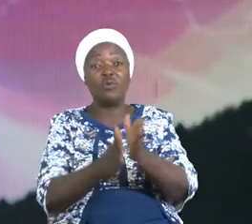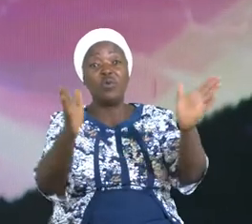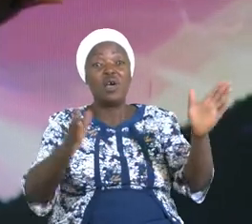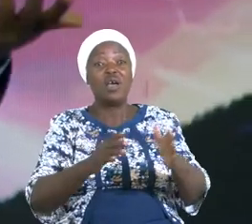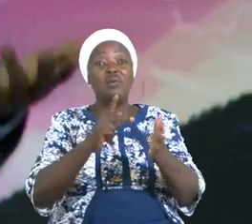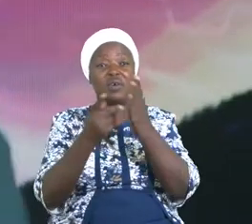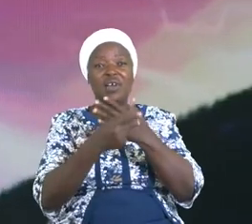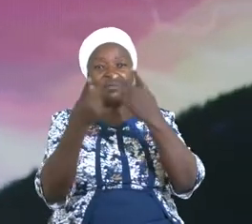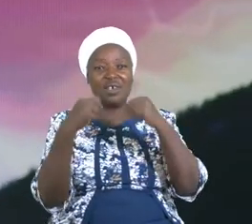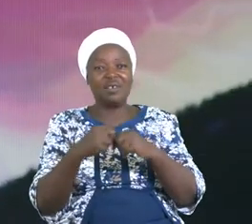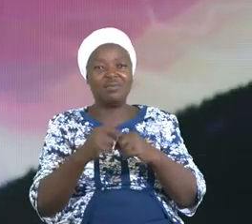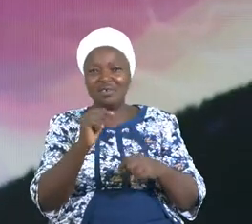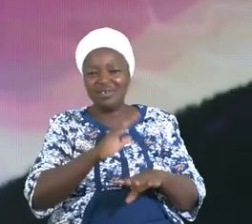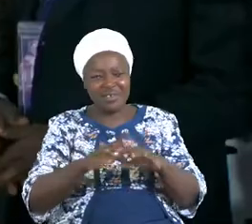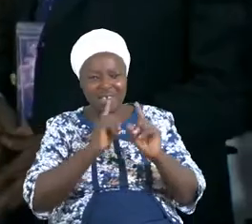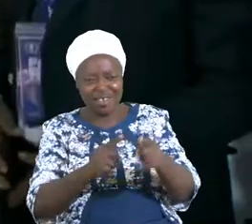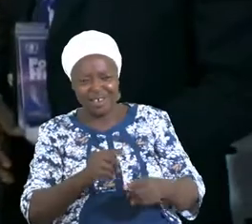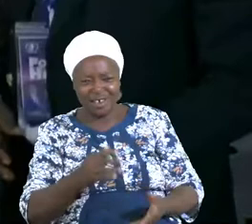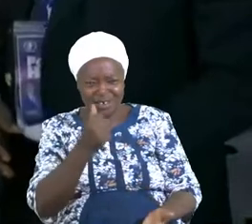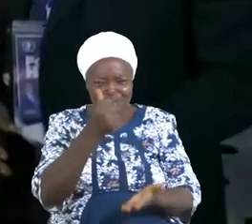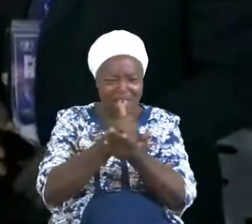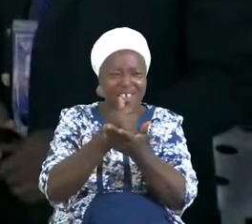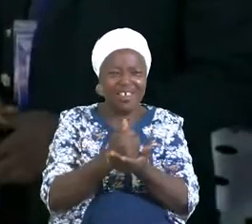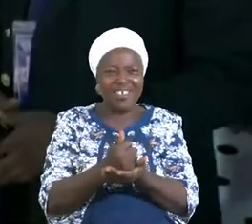You didn't respond to that one.